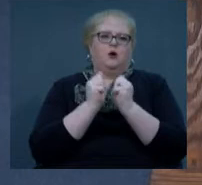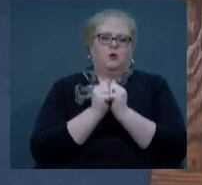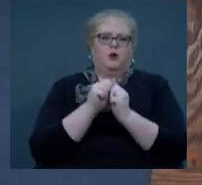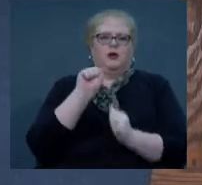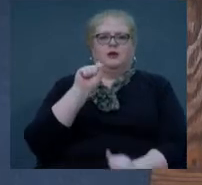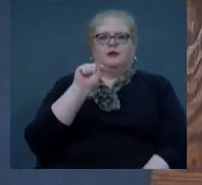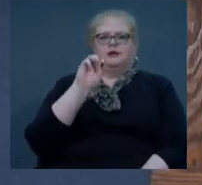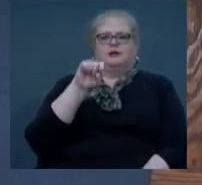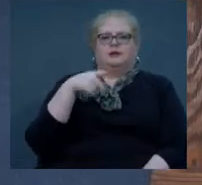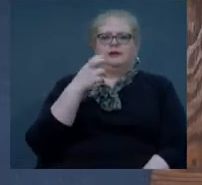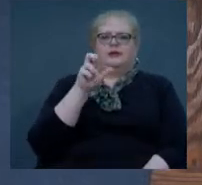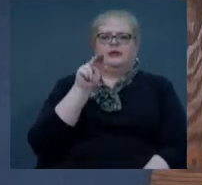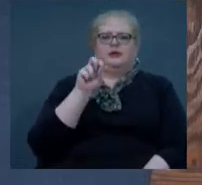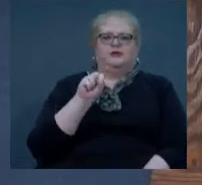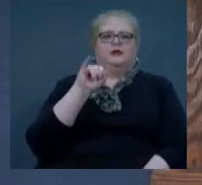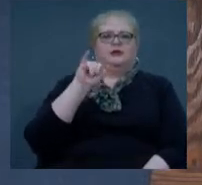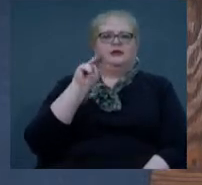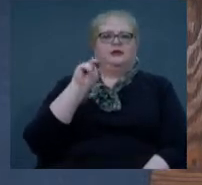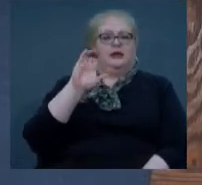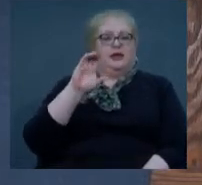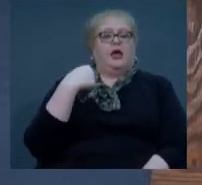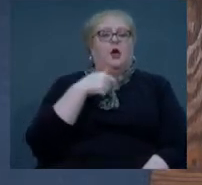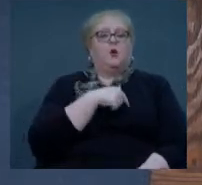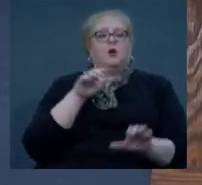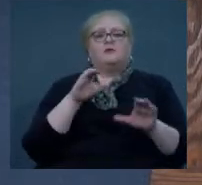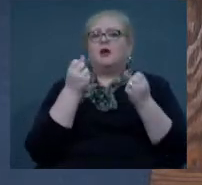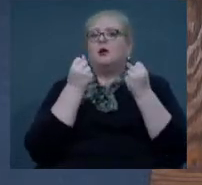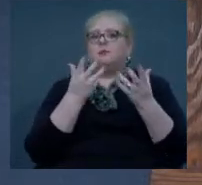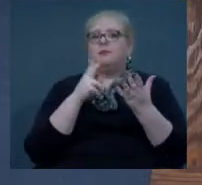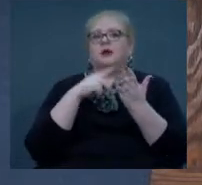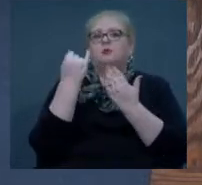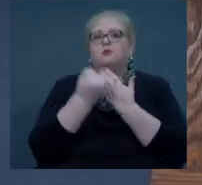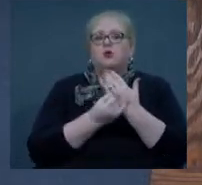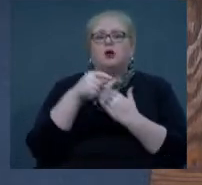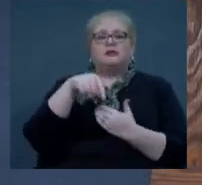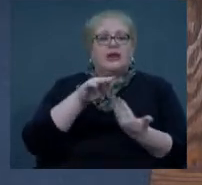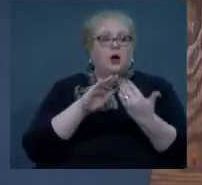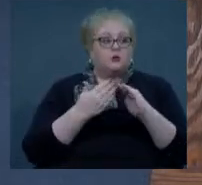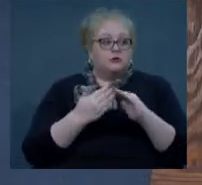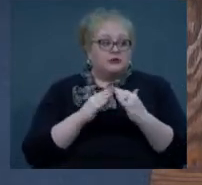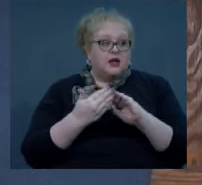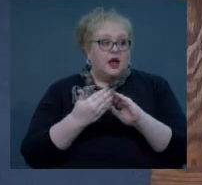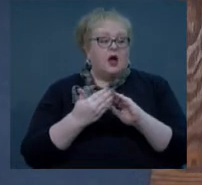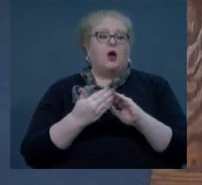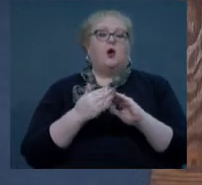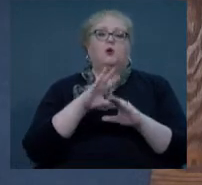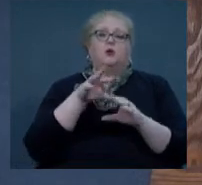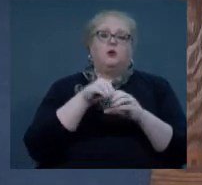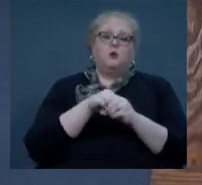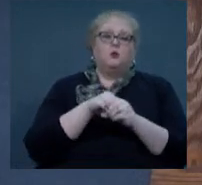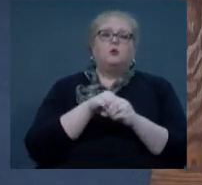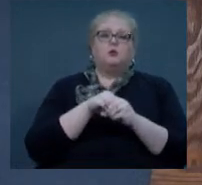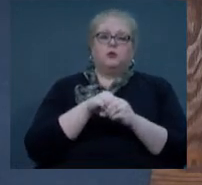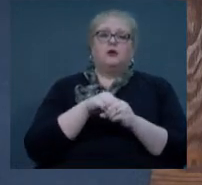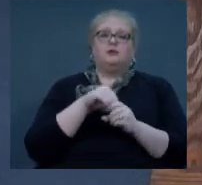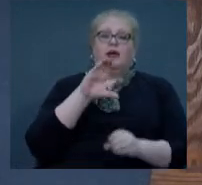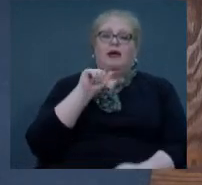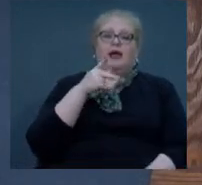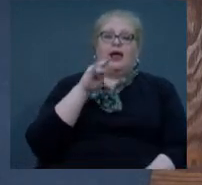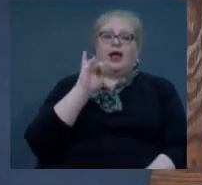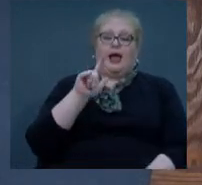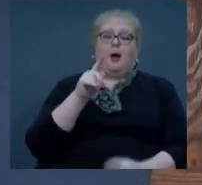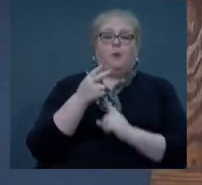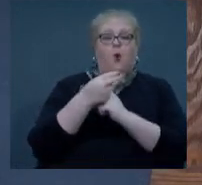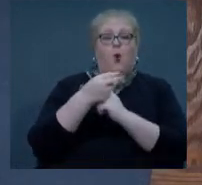and we've done many projects downtown with Stevens, including the iconic Capitol Hotel, which was a